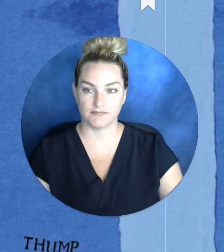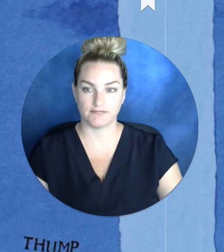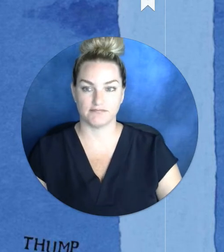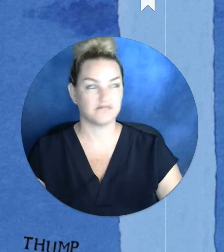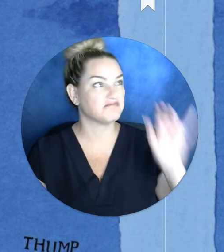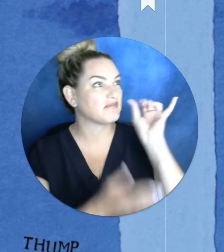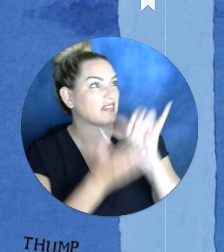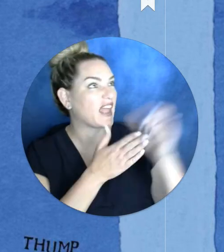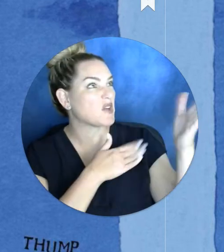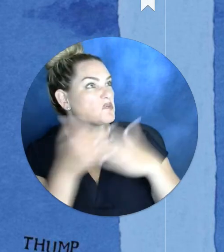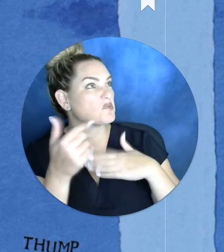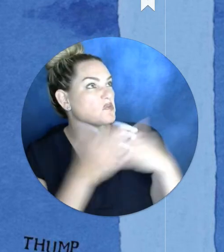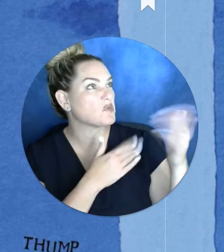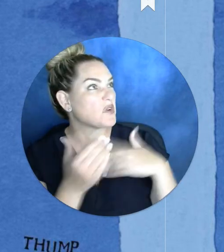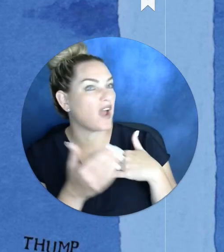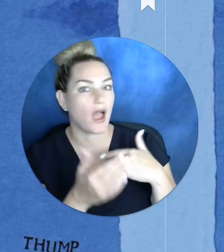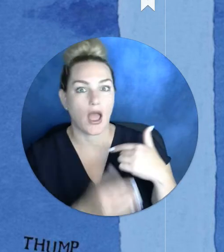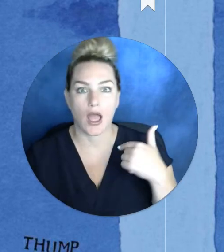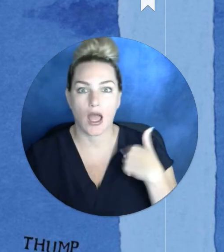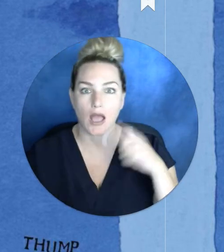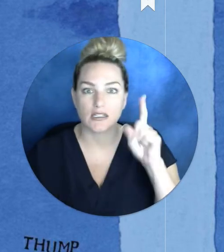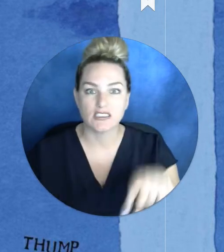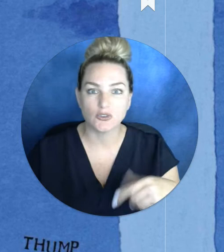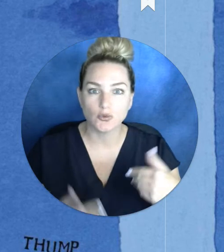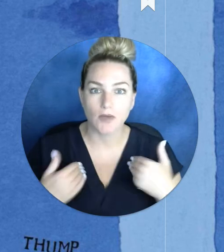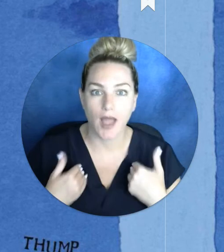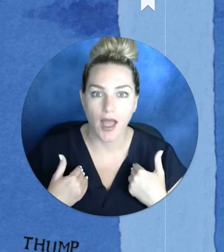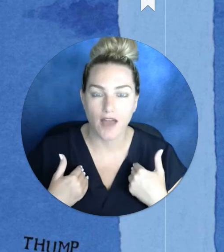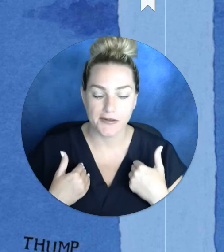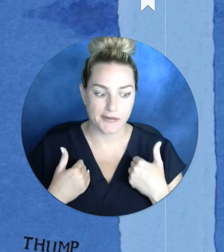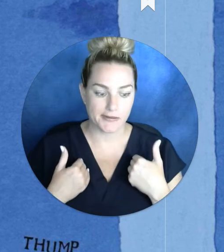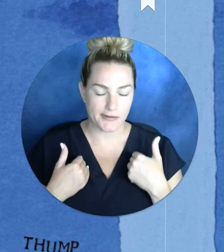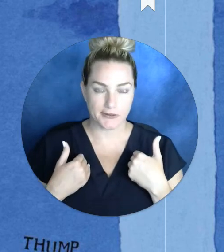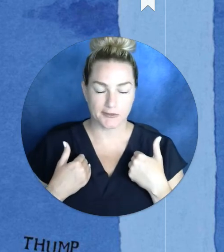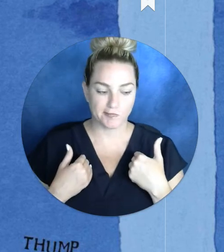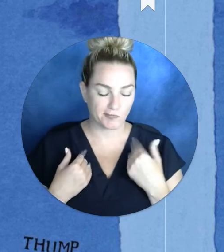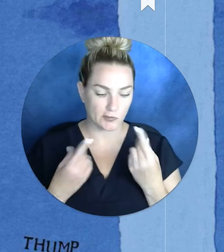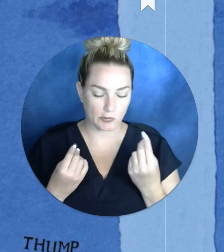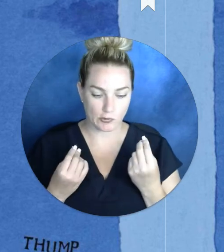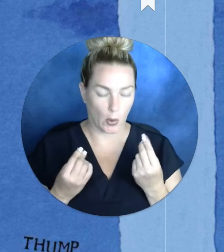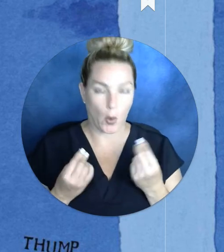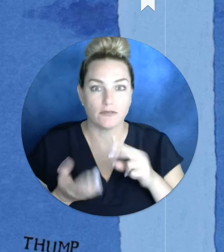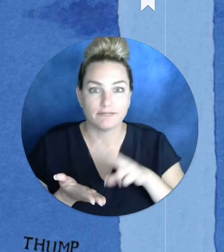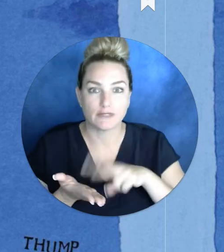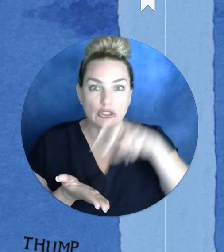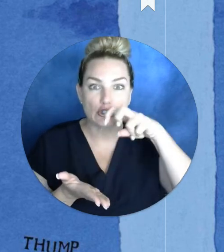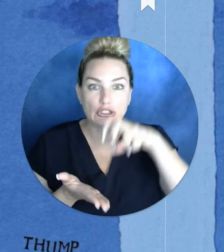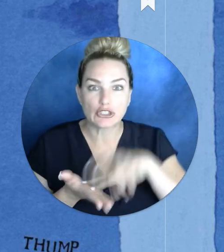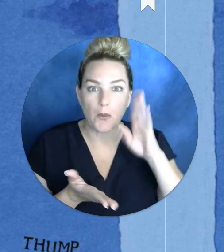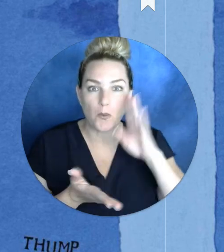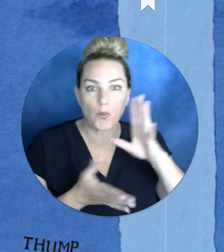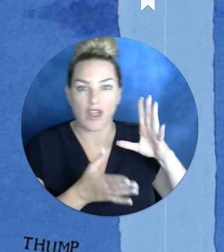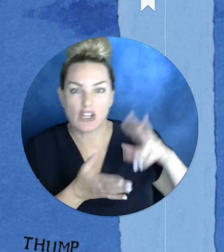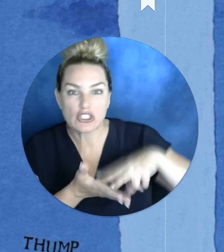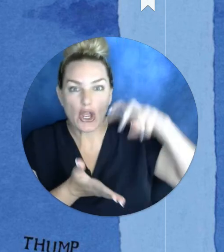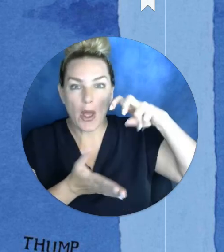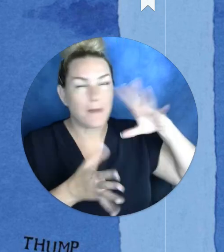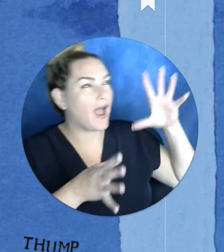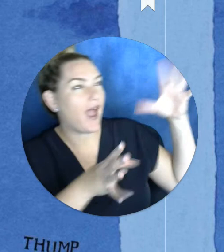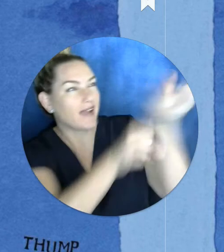"Whatever it is, I must have it," Mole said to himself. "I know, I'll jump up and pull it down."